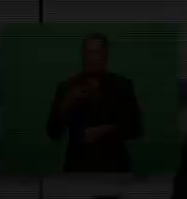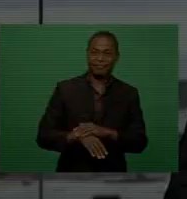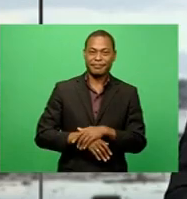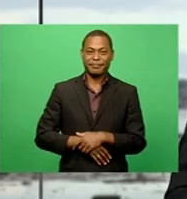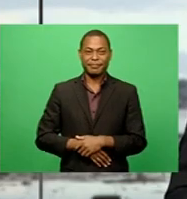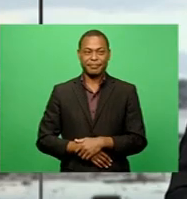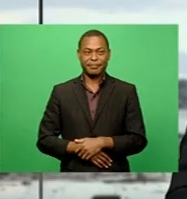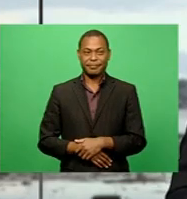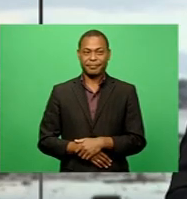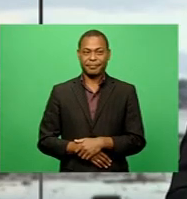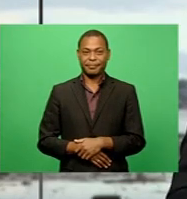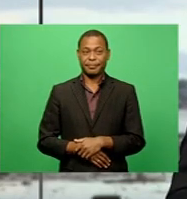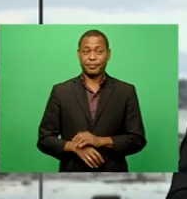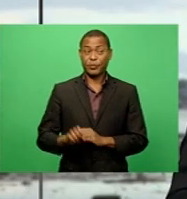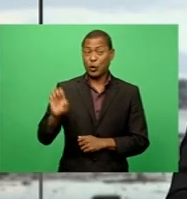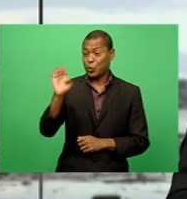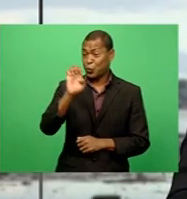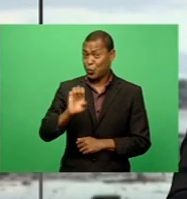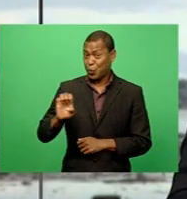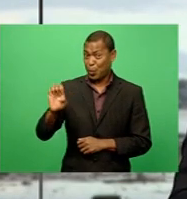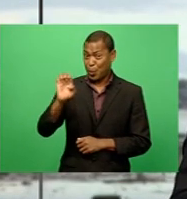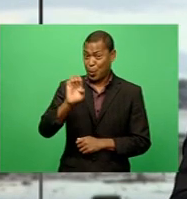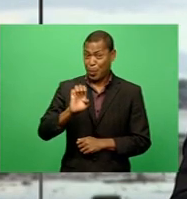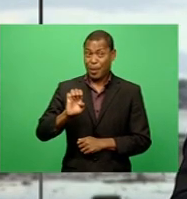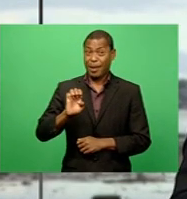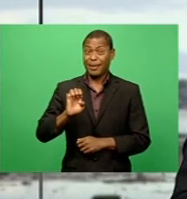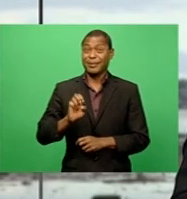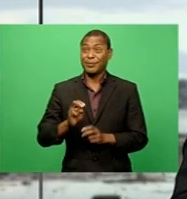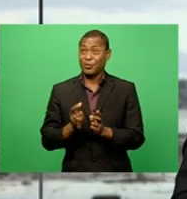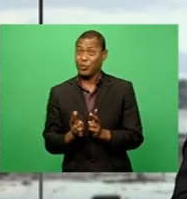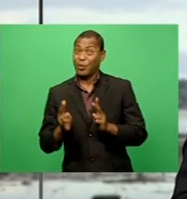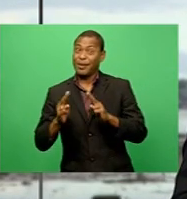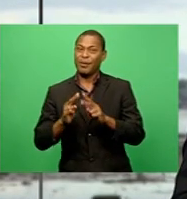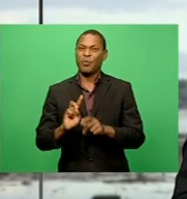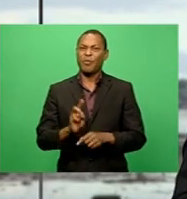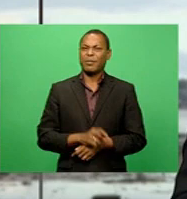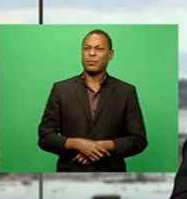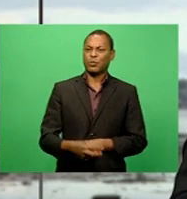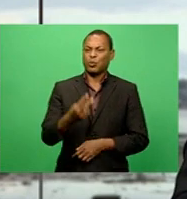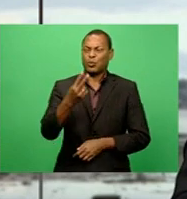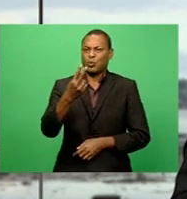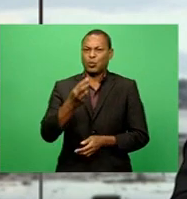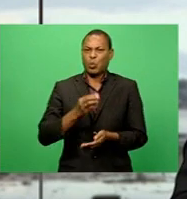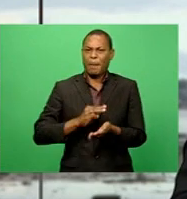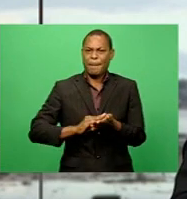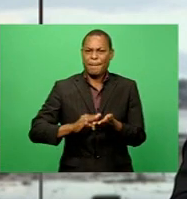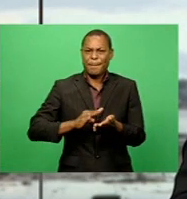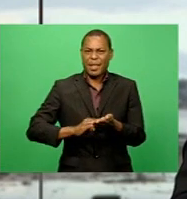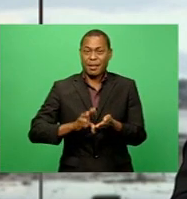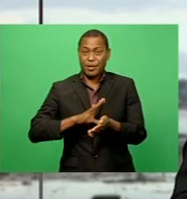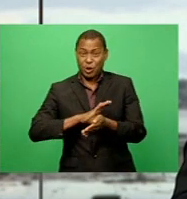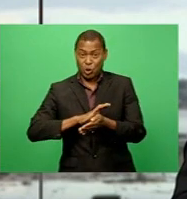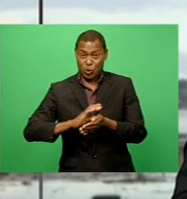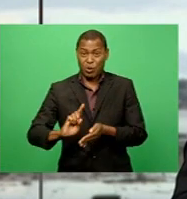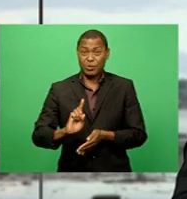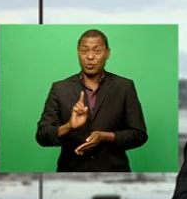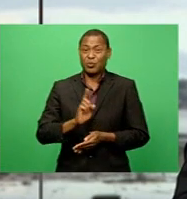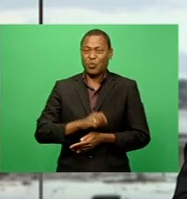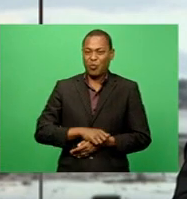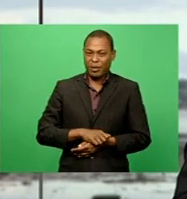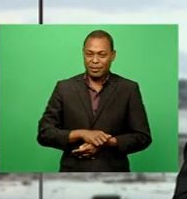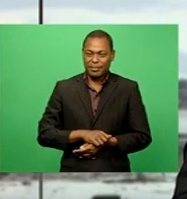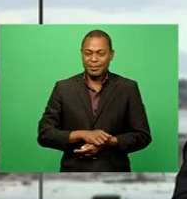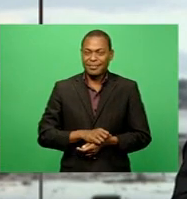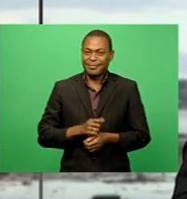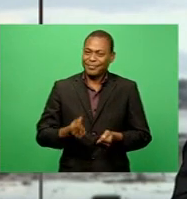edge. The European Union has pledged to spend close to $2 million in humanitarian aid to deliver emergency relief to